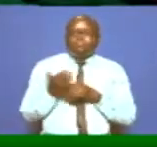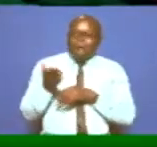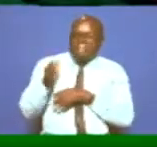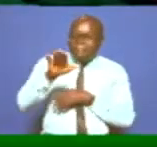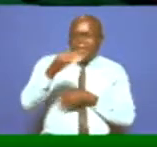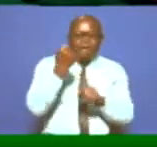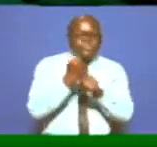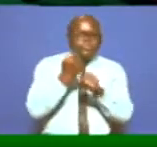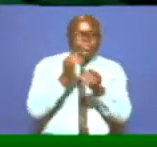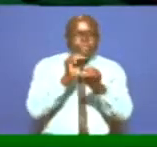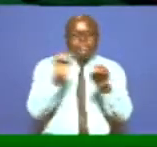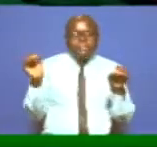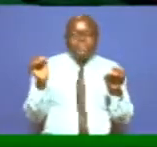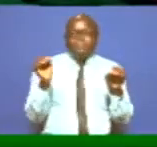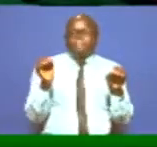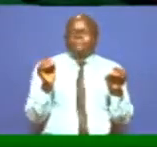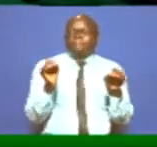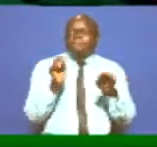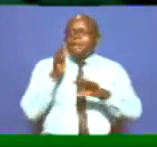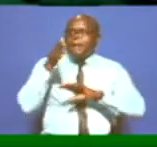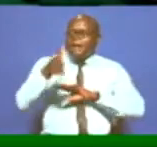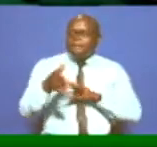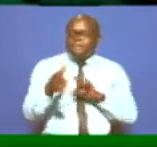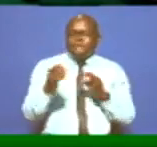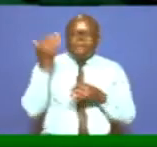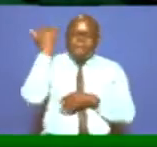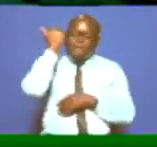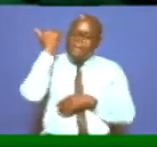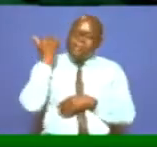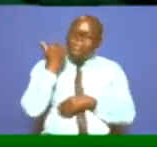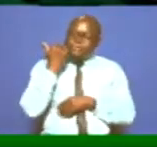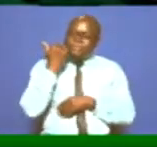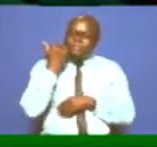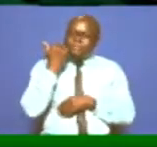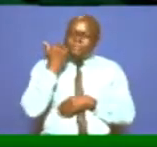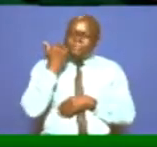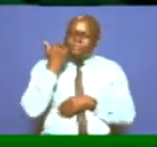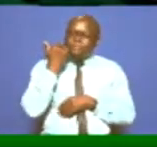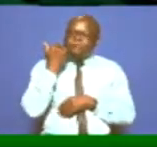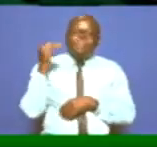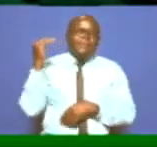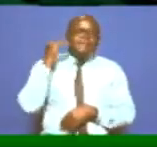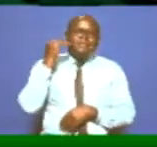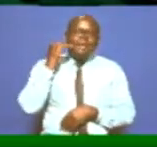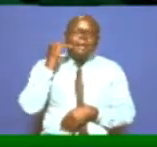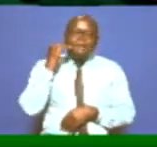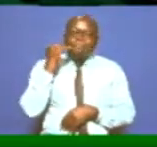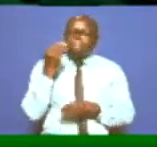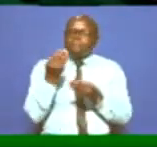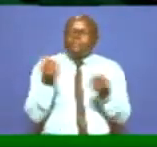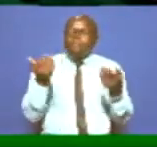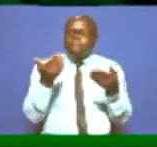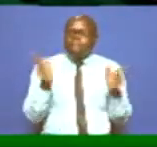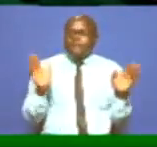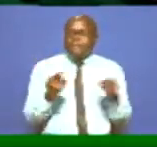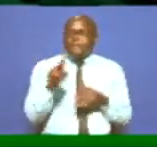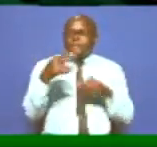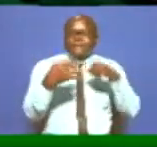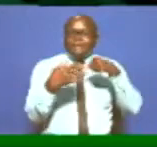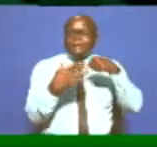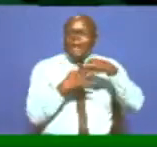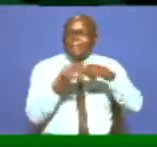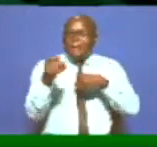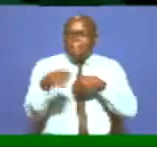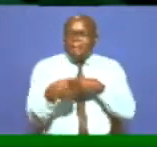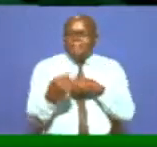to the service, even after the Magistrate Court, sitting in Siaya, acquitted him on the 29th of June, the year